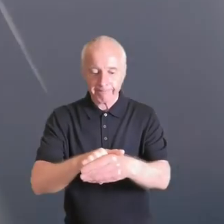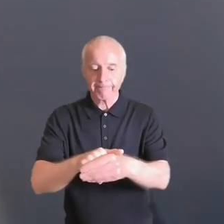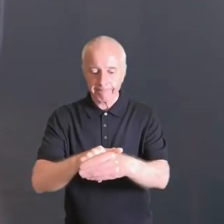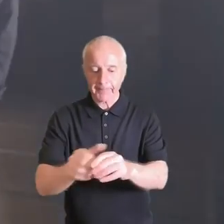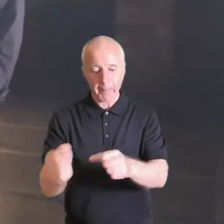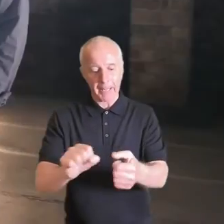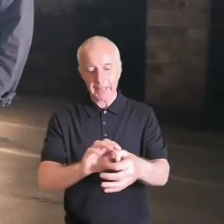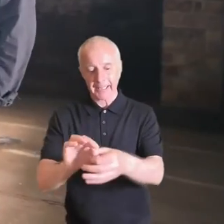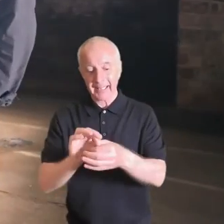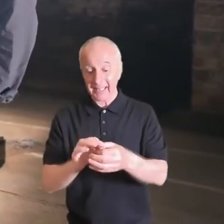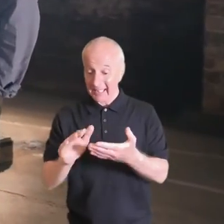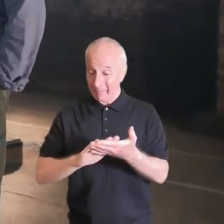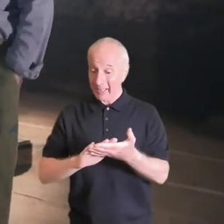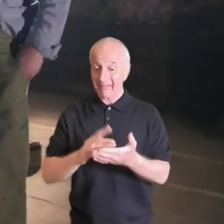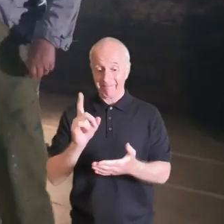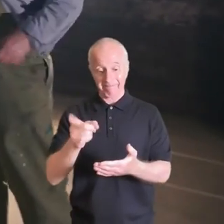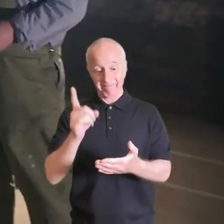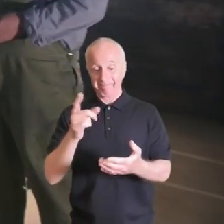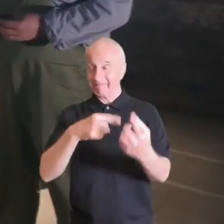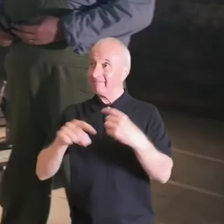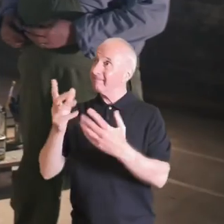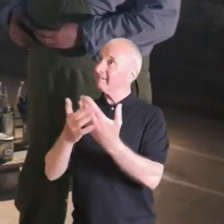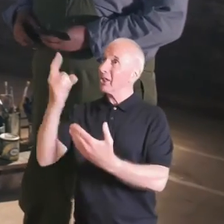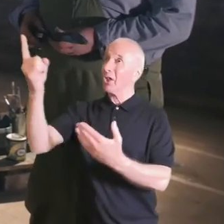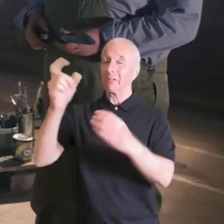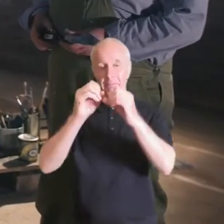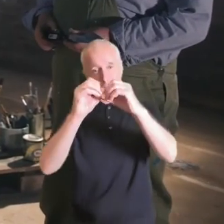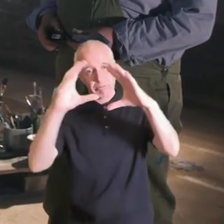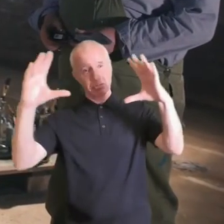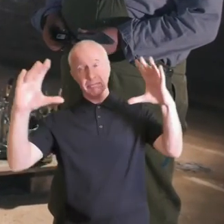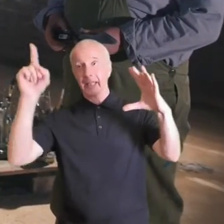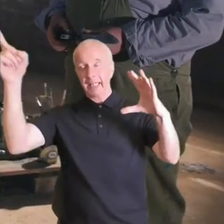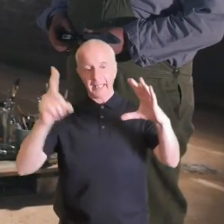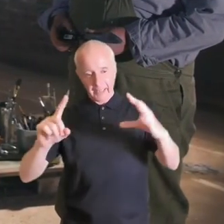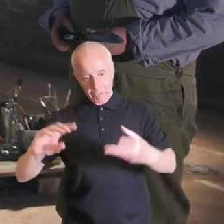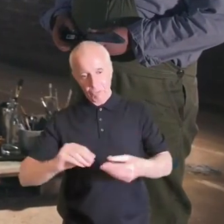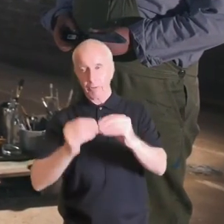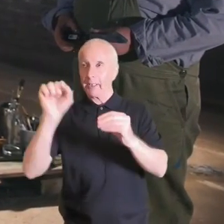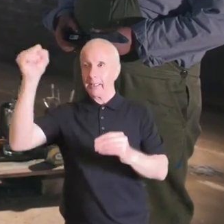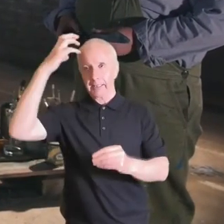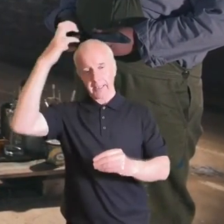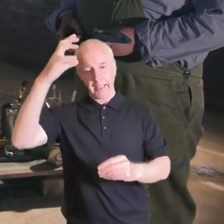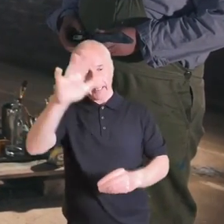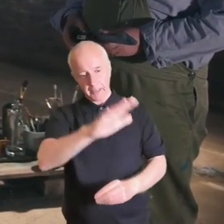It means we're part of God's bigger picture as he paints his kingdom.